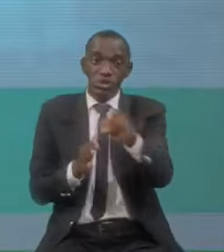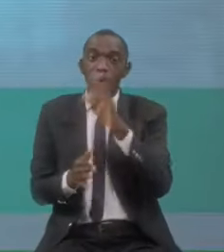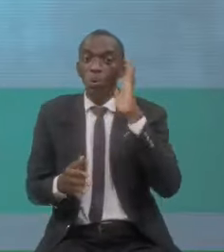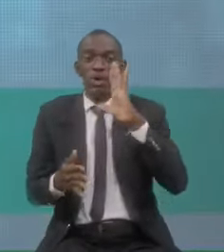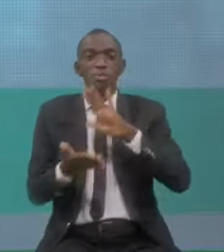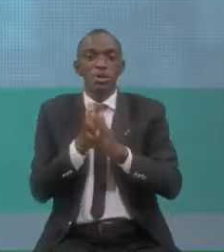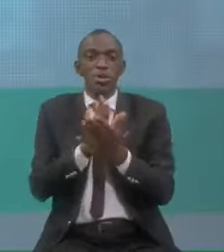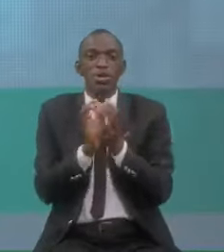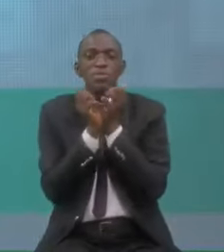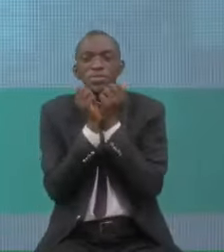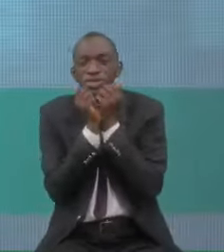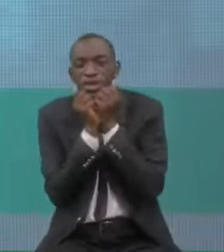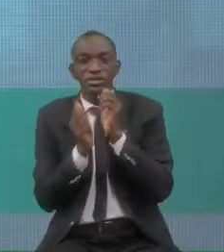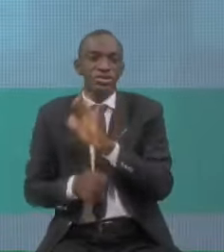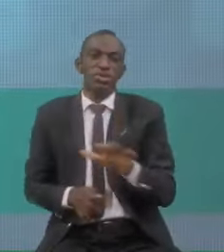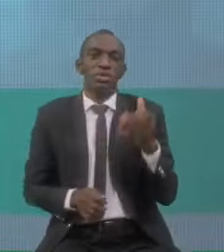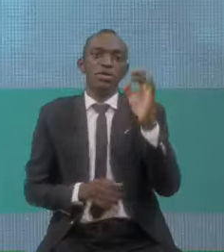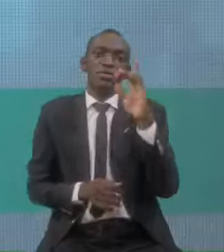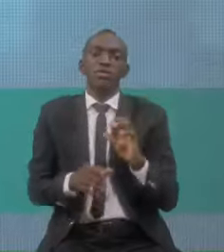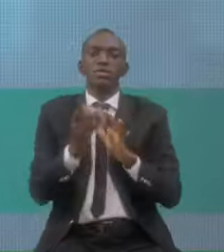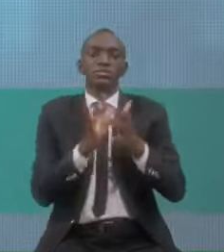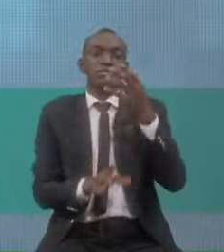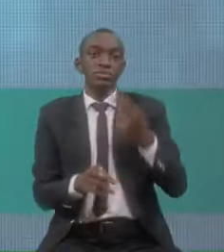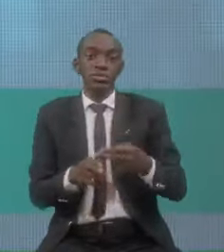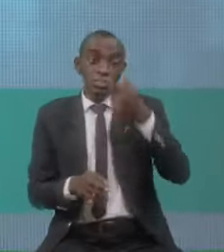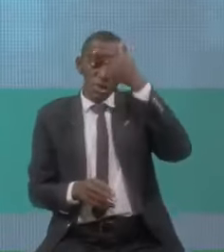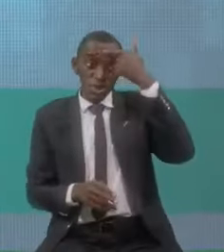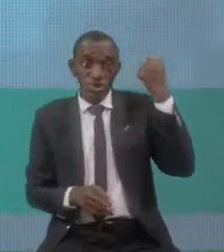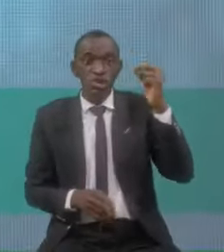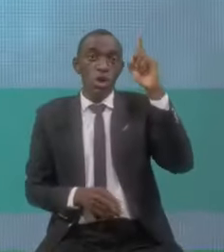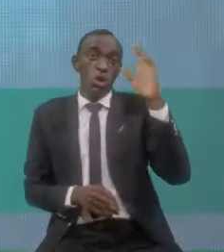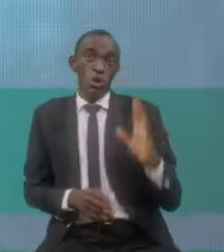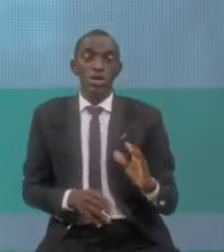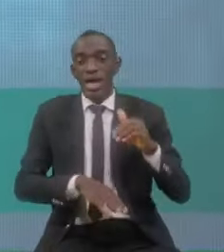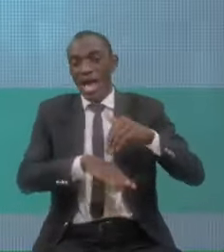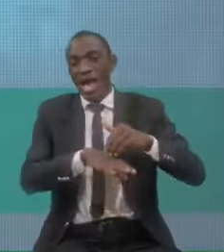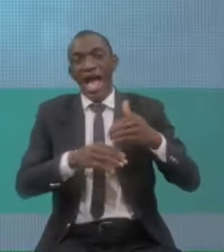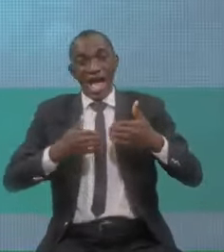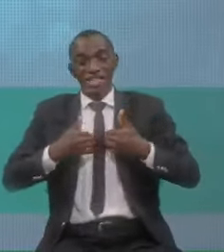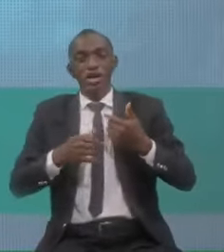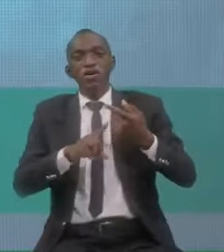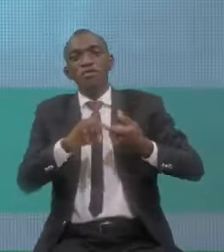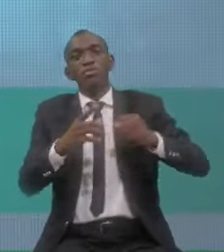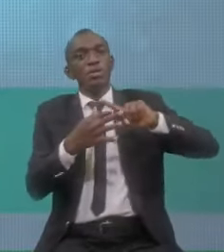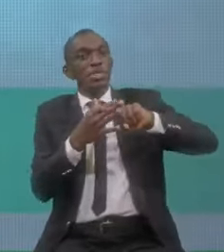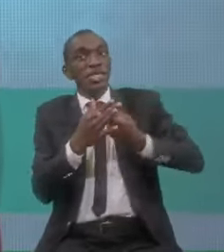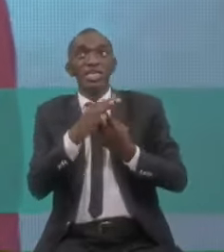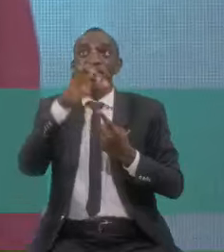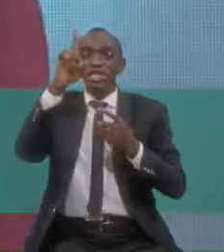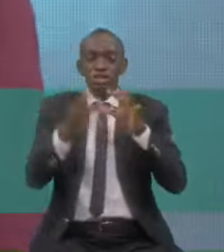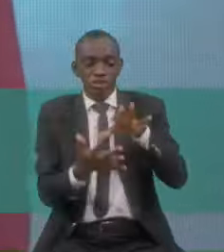God has from the beginning chosen you to salvation. I am